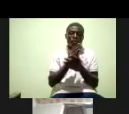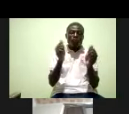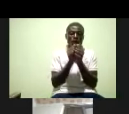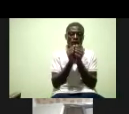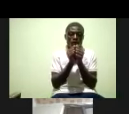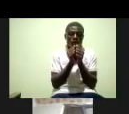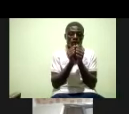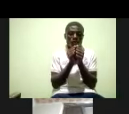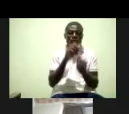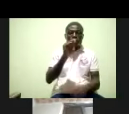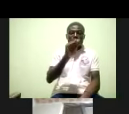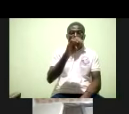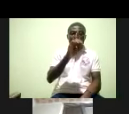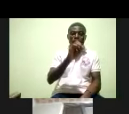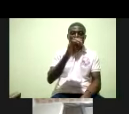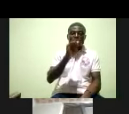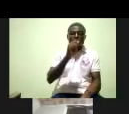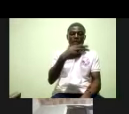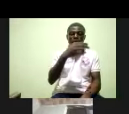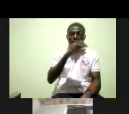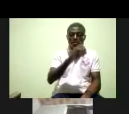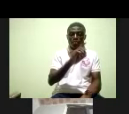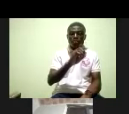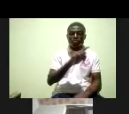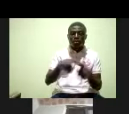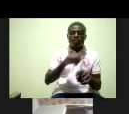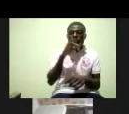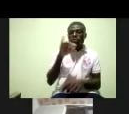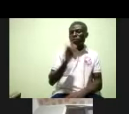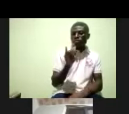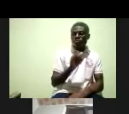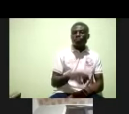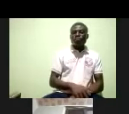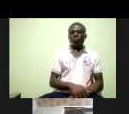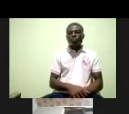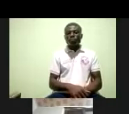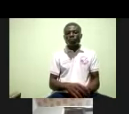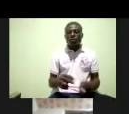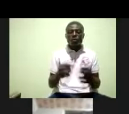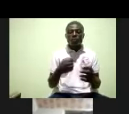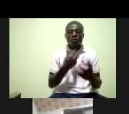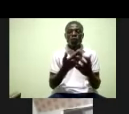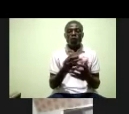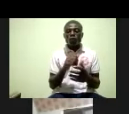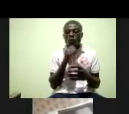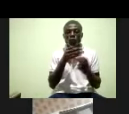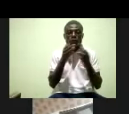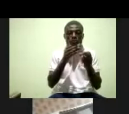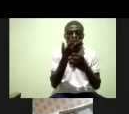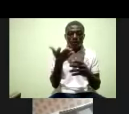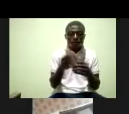ADHD also, but they are not the same. So I won't go in much details there,